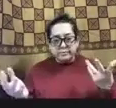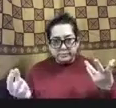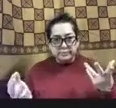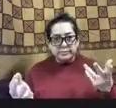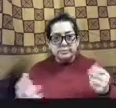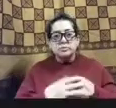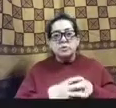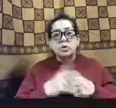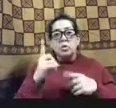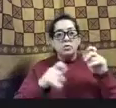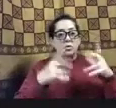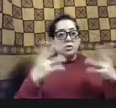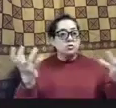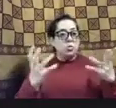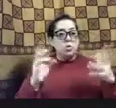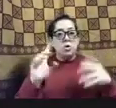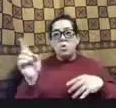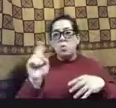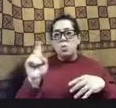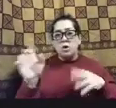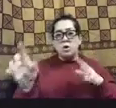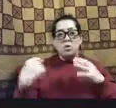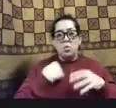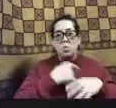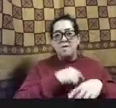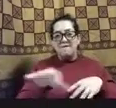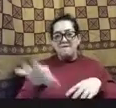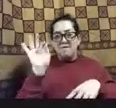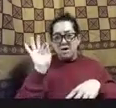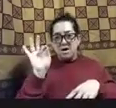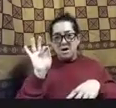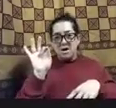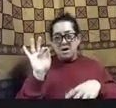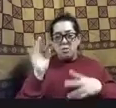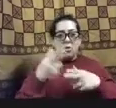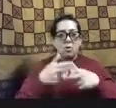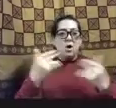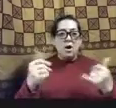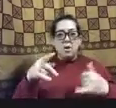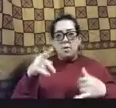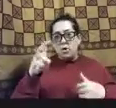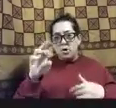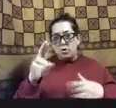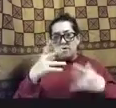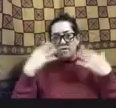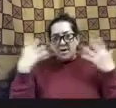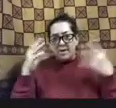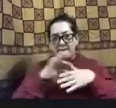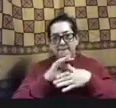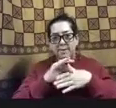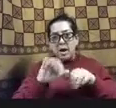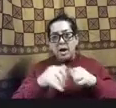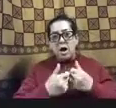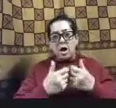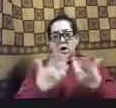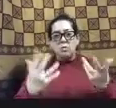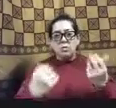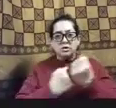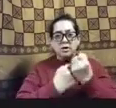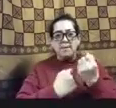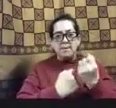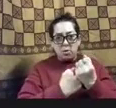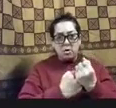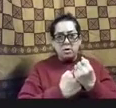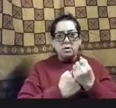one of the questions is, where could we find what we'll call right now predator-friendly meat? Or how can we further support